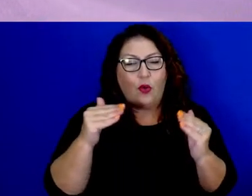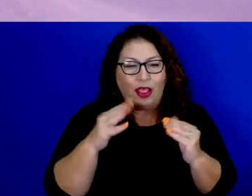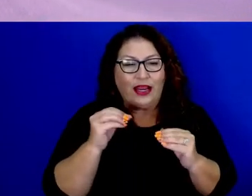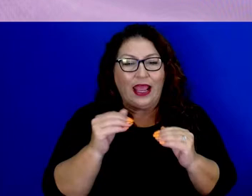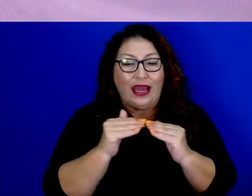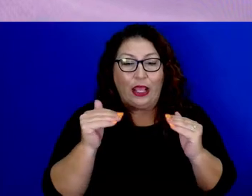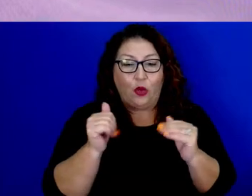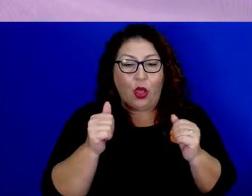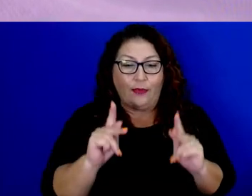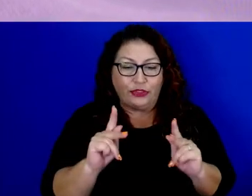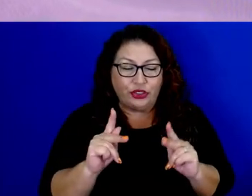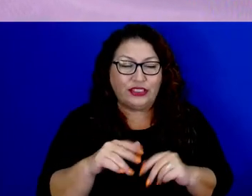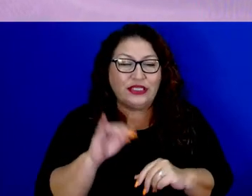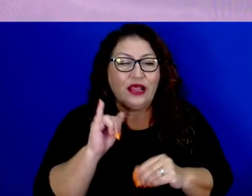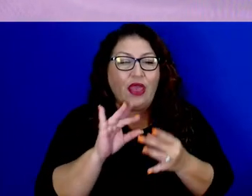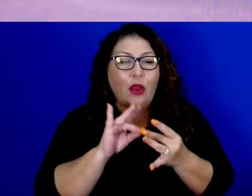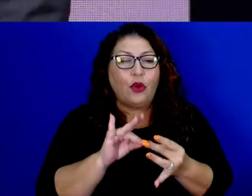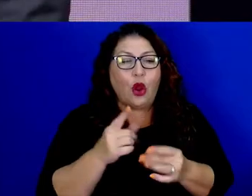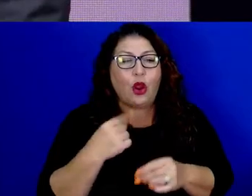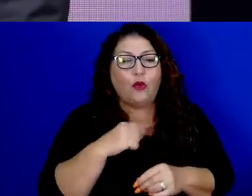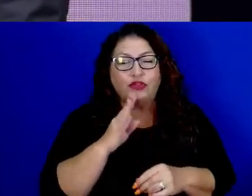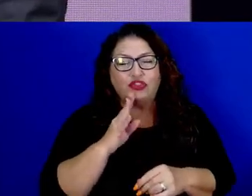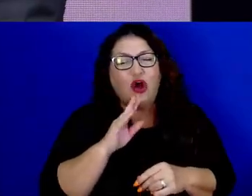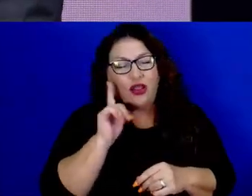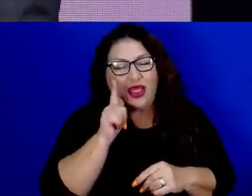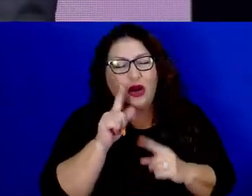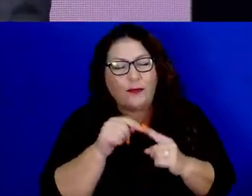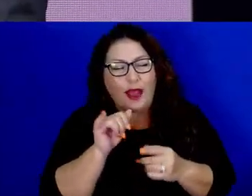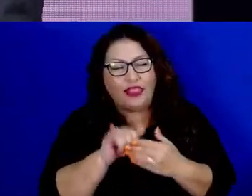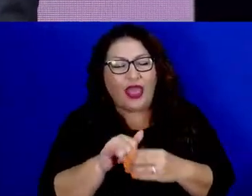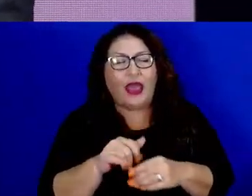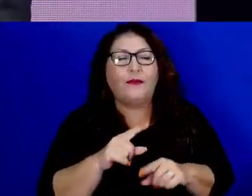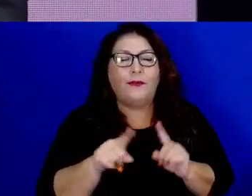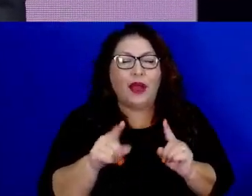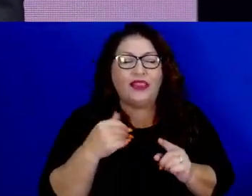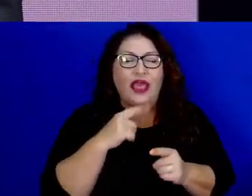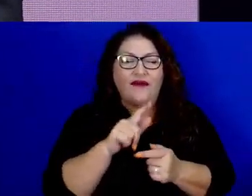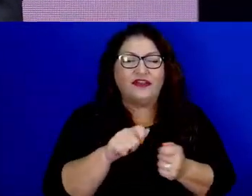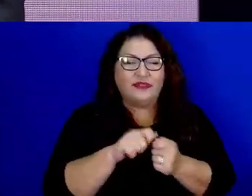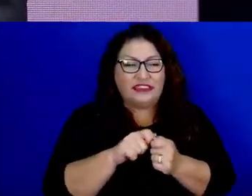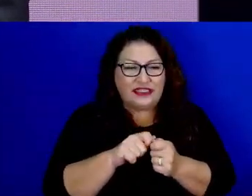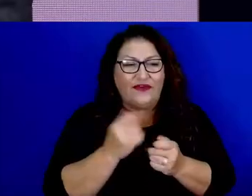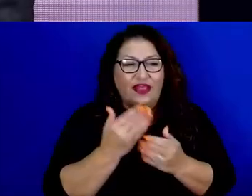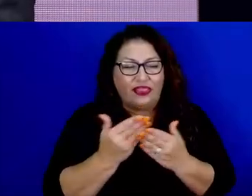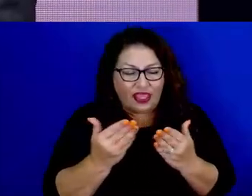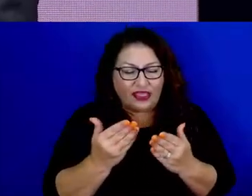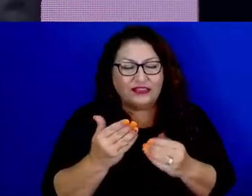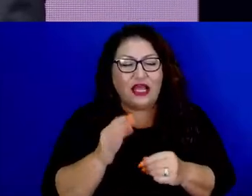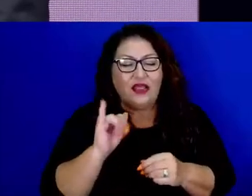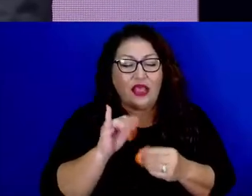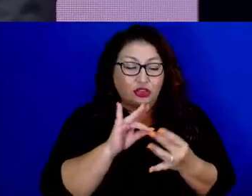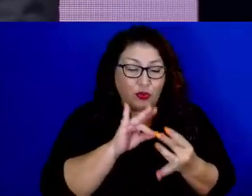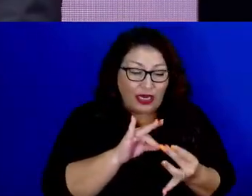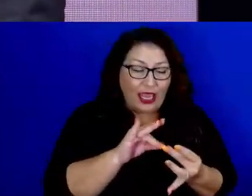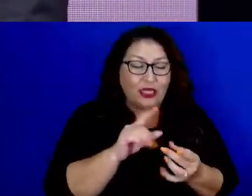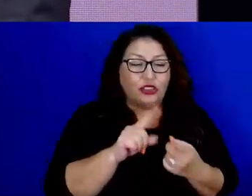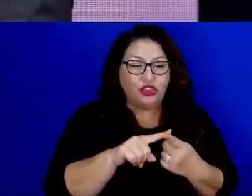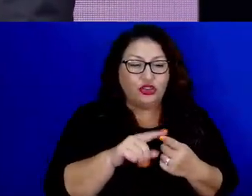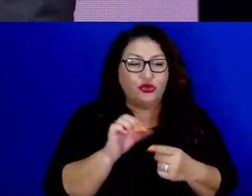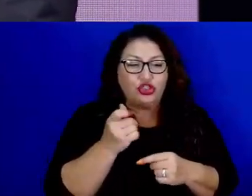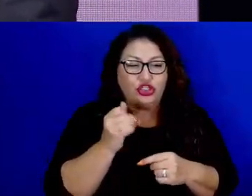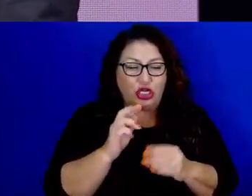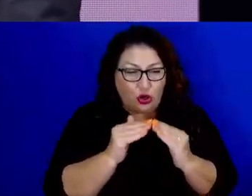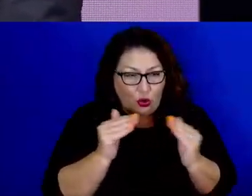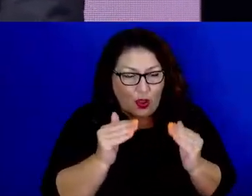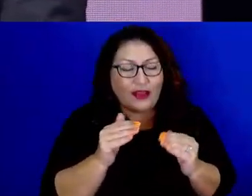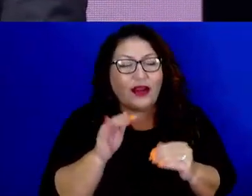and we will talk later about that, there are specific measures related to gender equality, but there are other